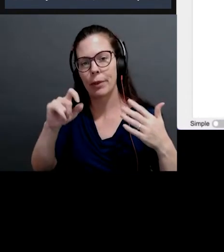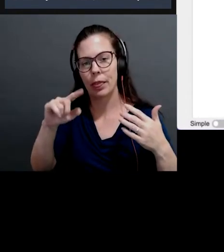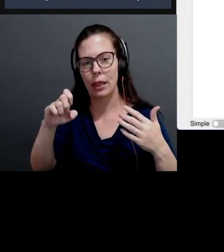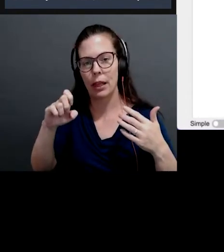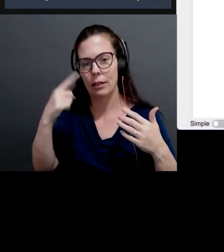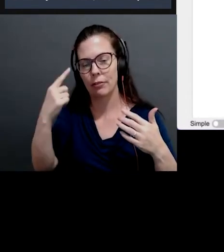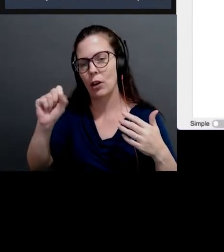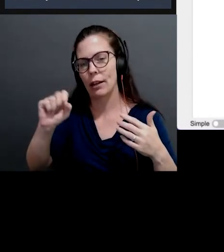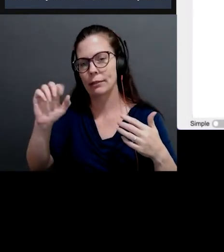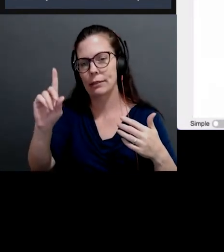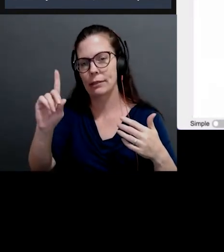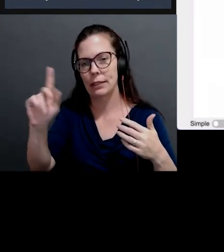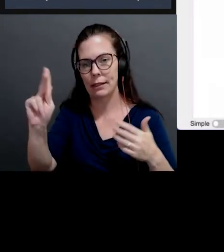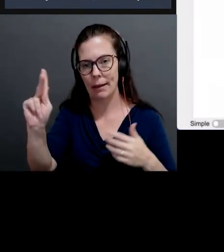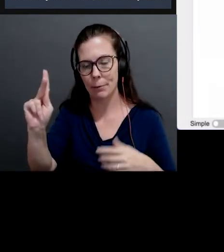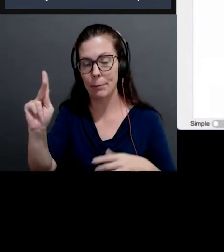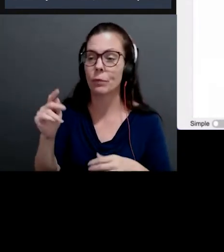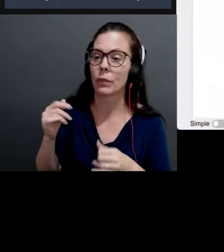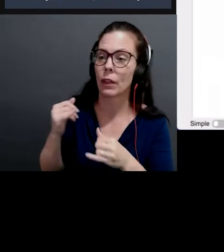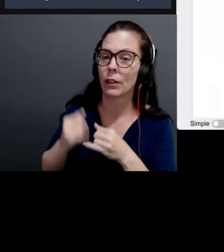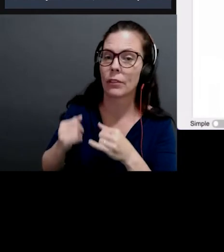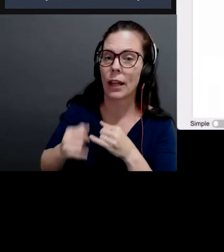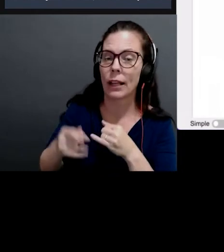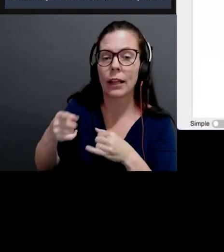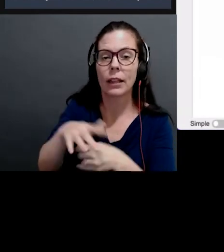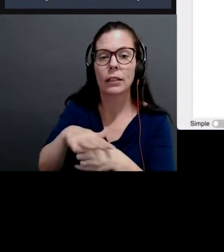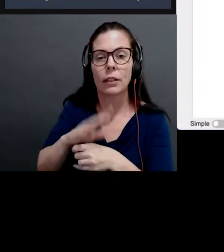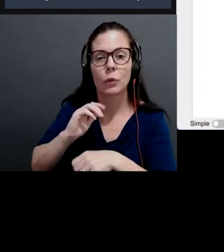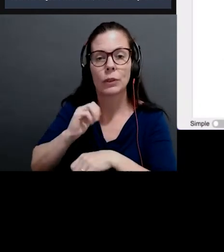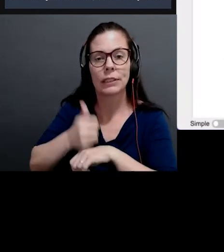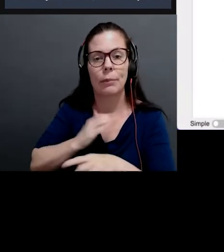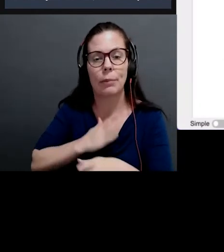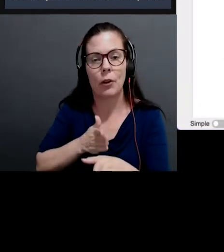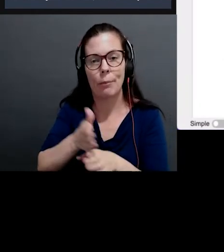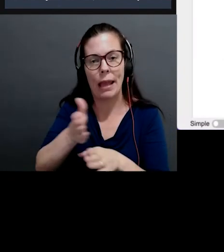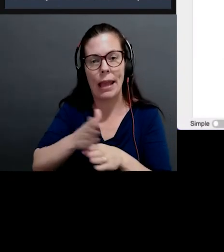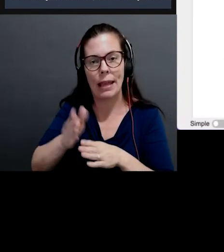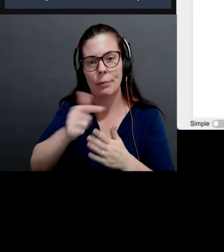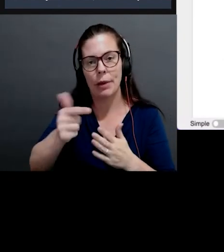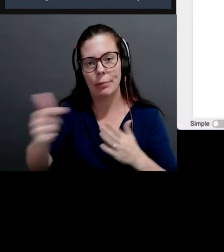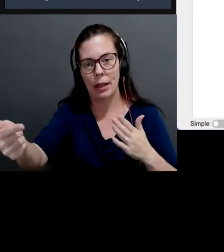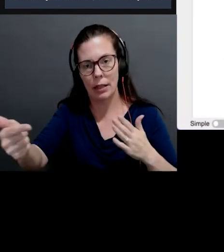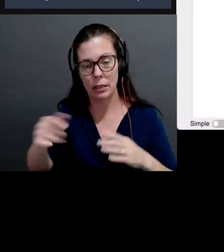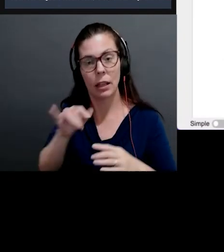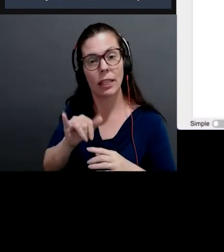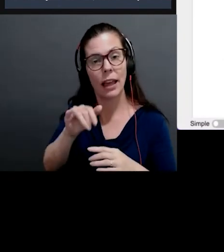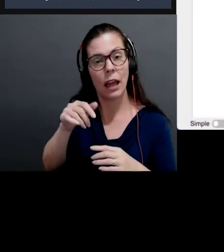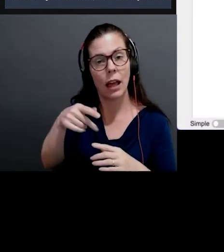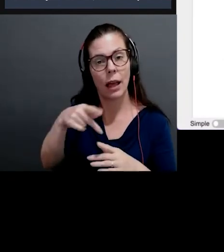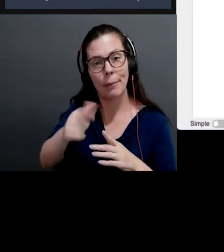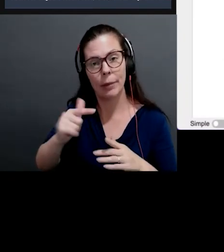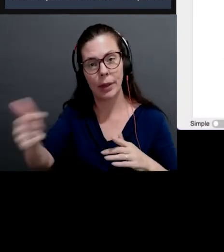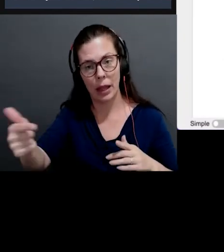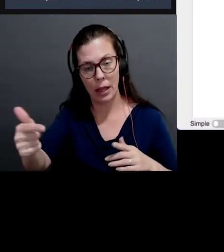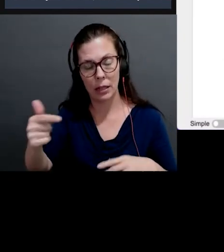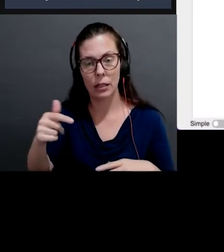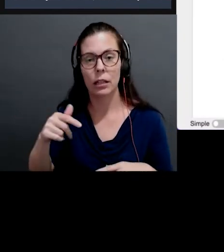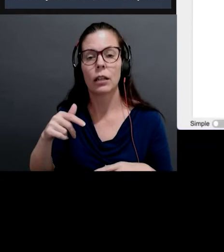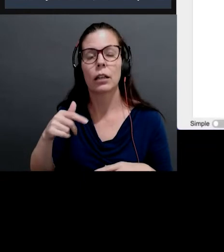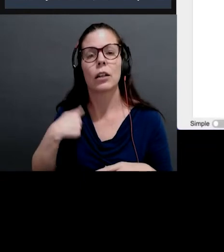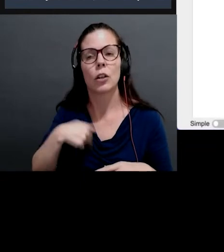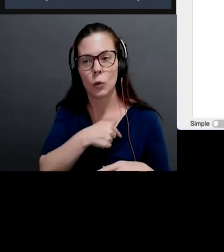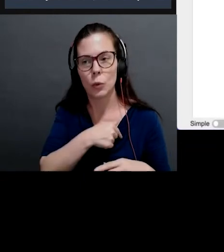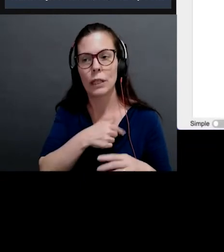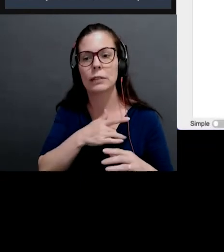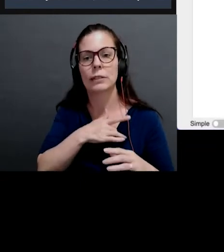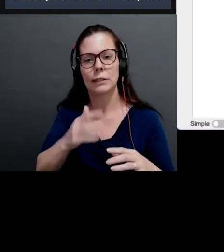And finally, this is a place where we create our main pipeline. And in this pipeline, we fetch our